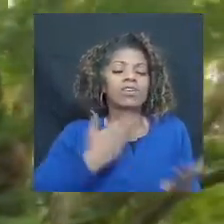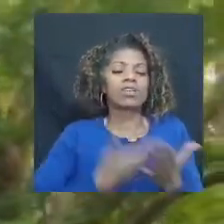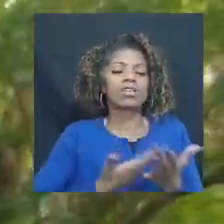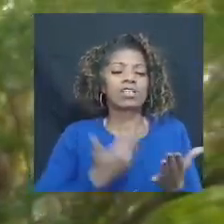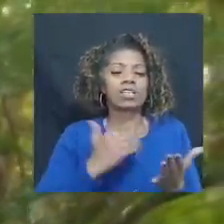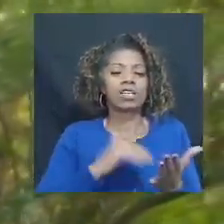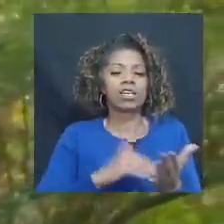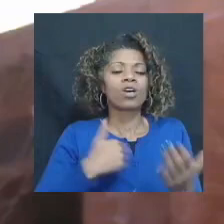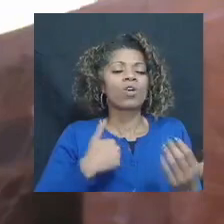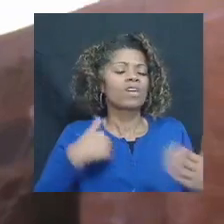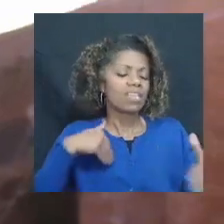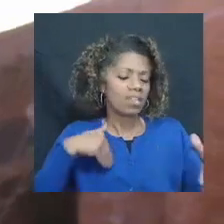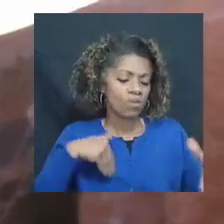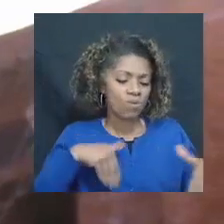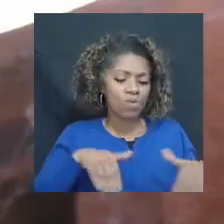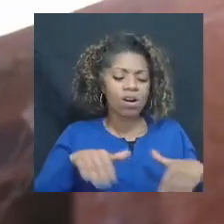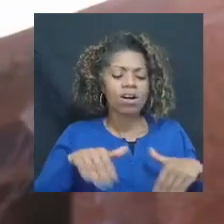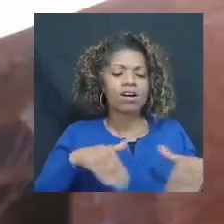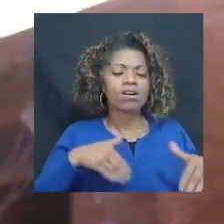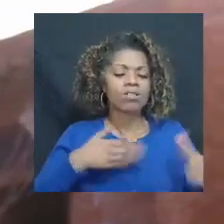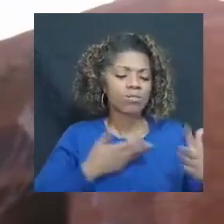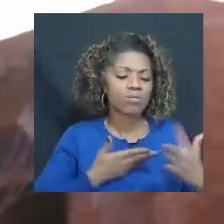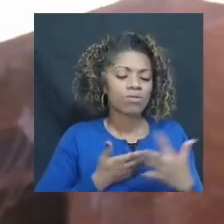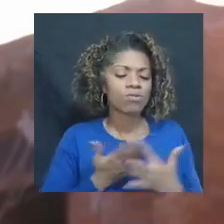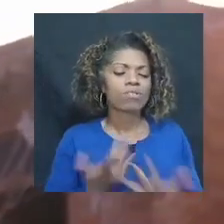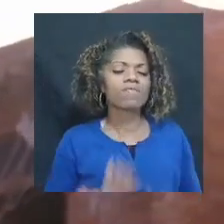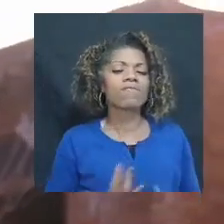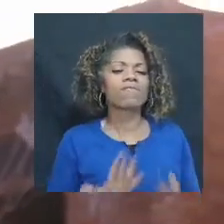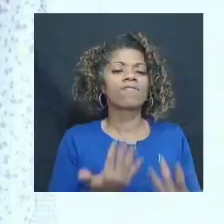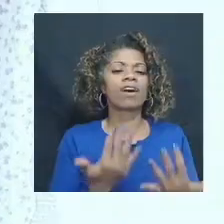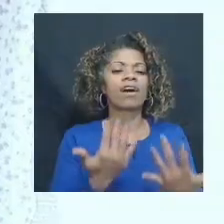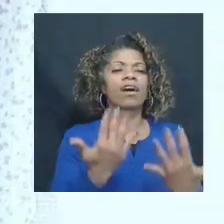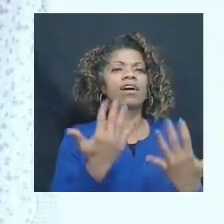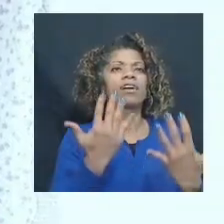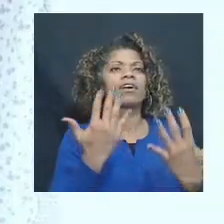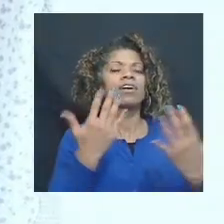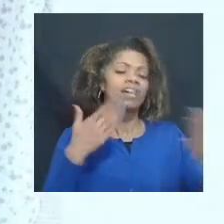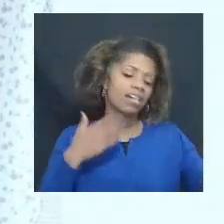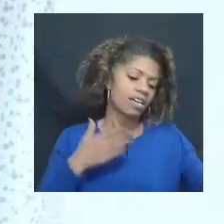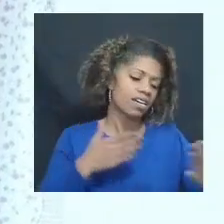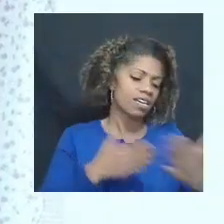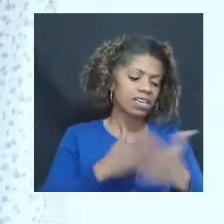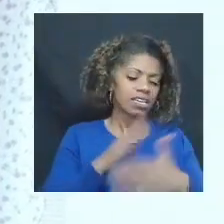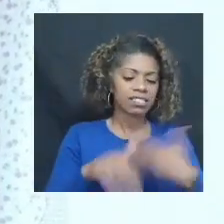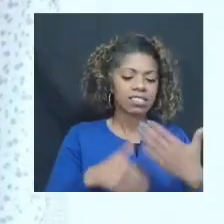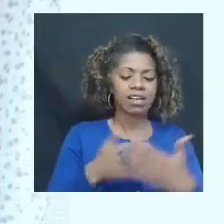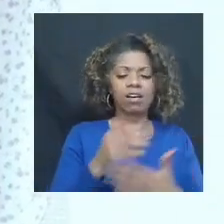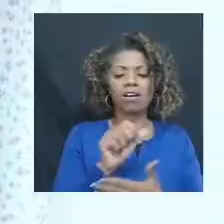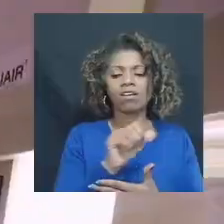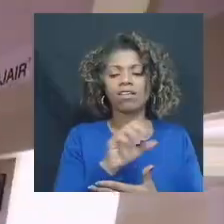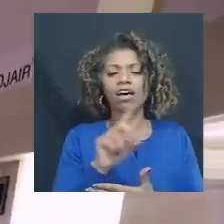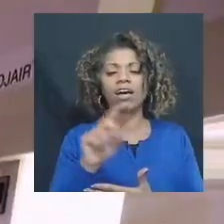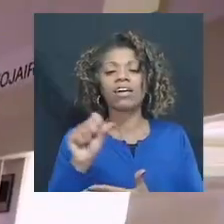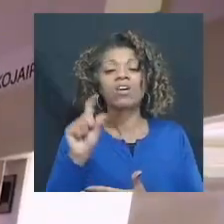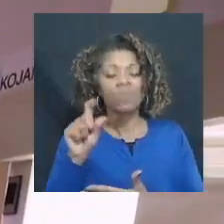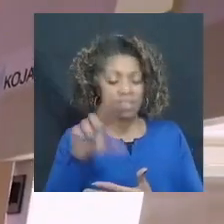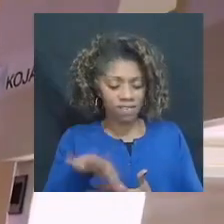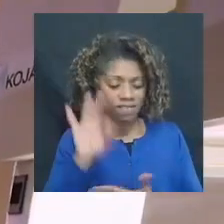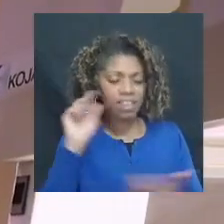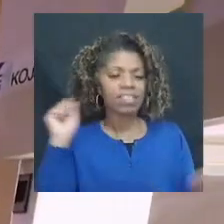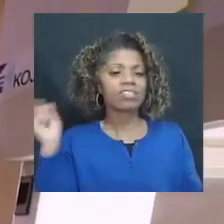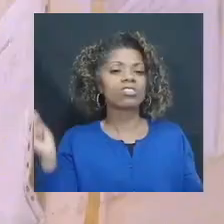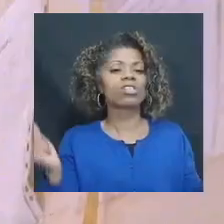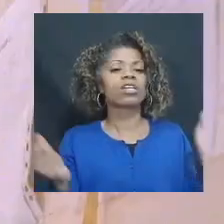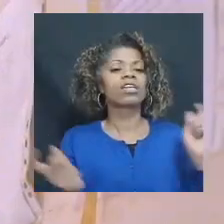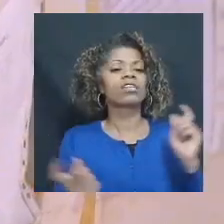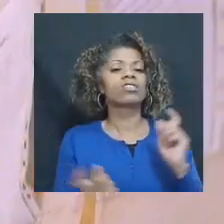the fire. Against all odds, be the change we desire. Be the